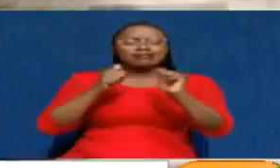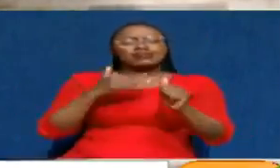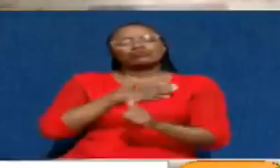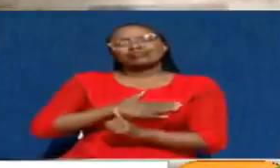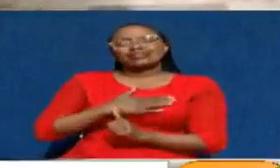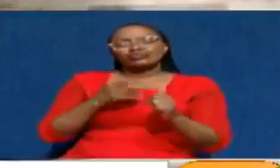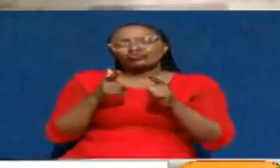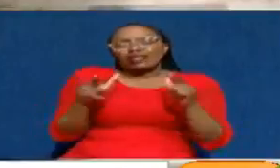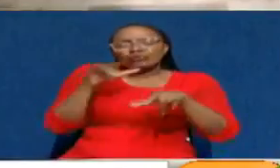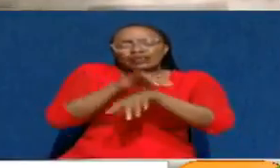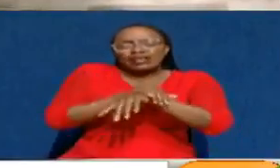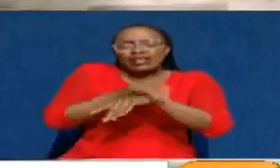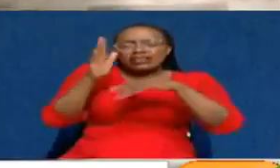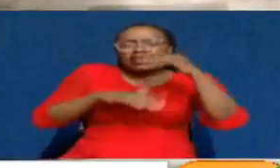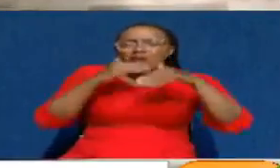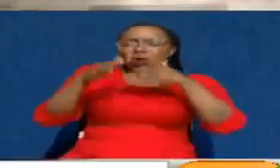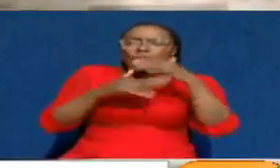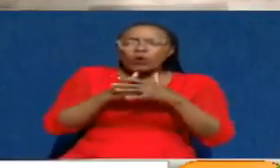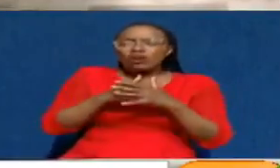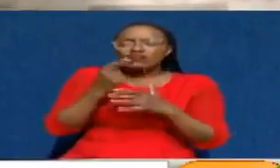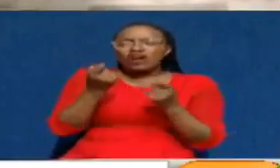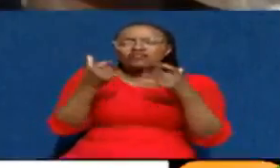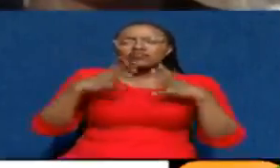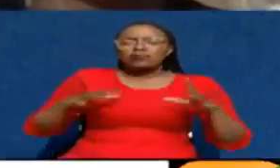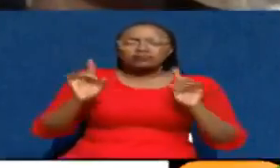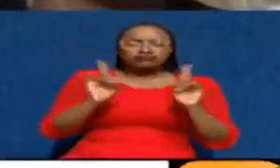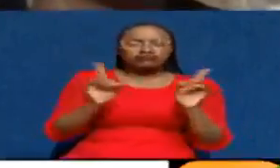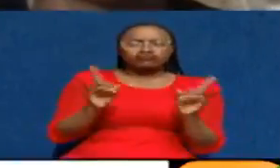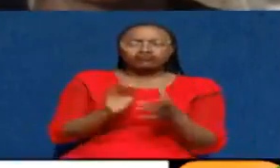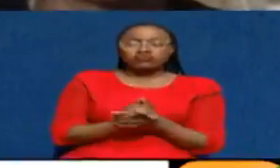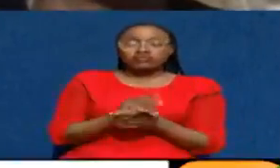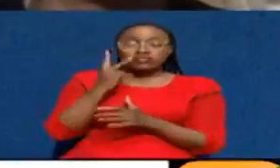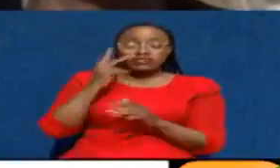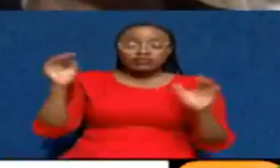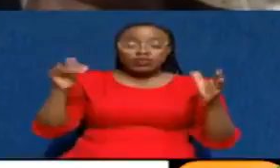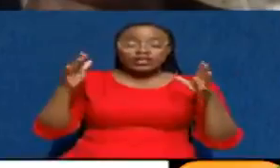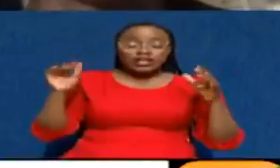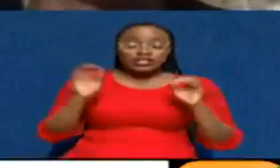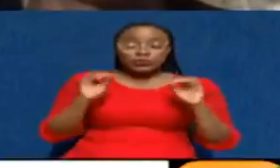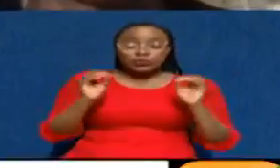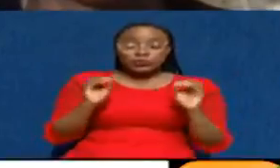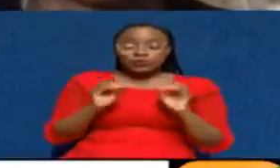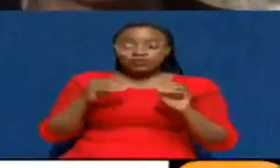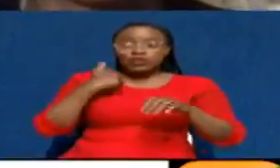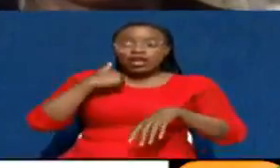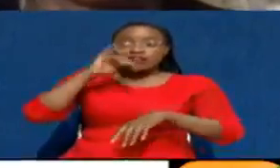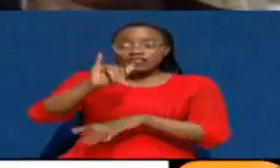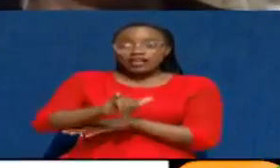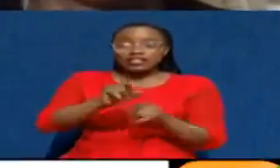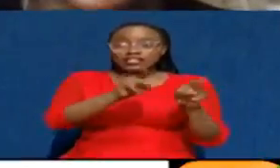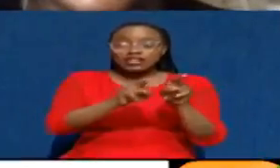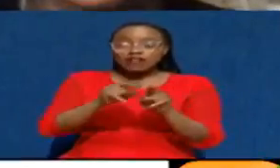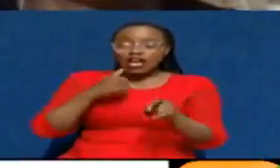theirs instead of, taking up all of them for just a few people. Okay. It sounds like you're discouraging Kenyans from going for that booster shot. We had